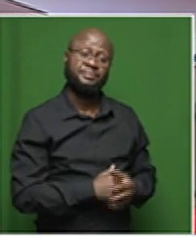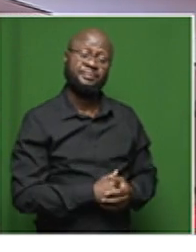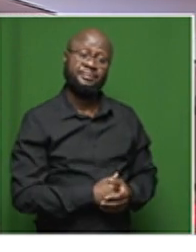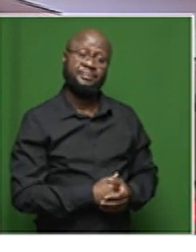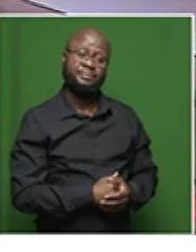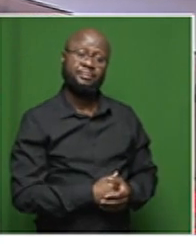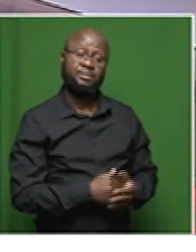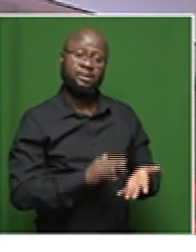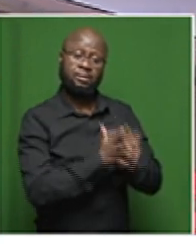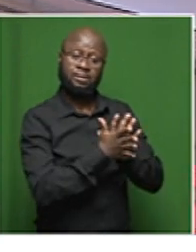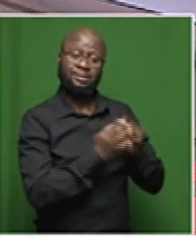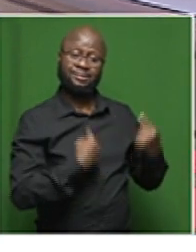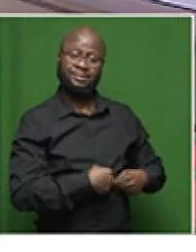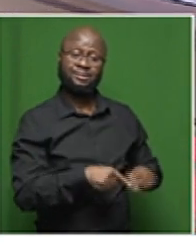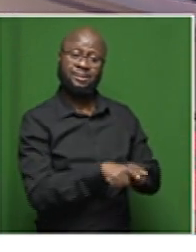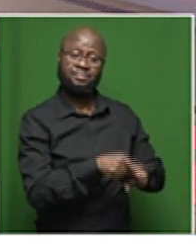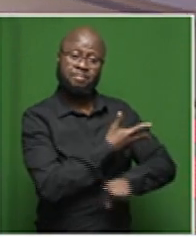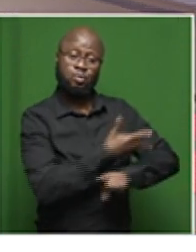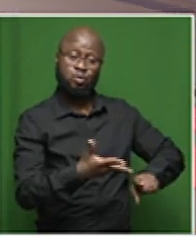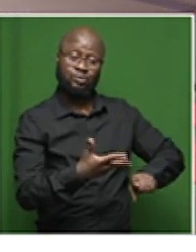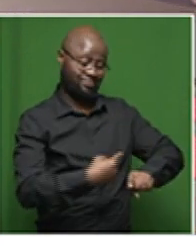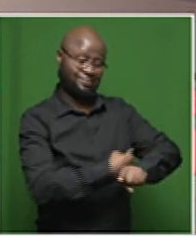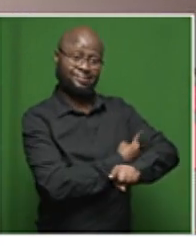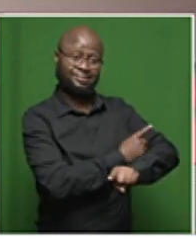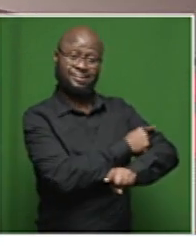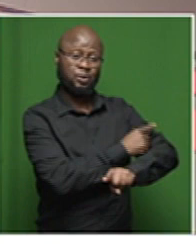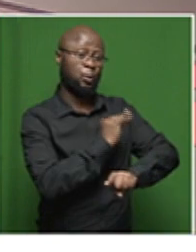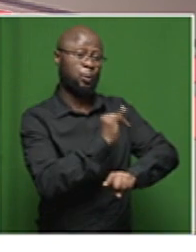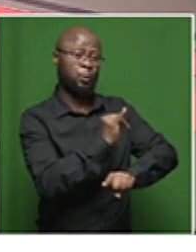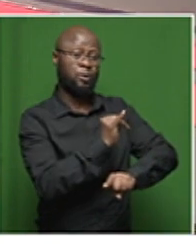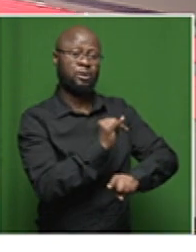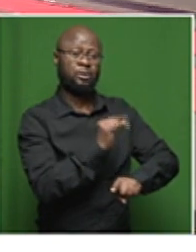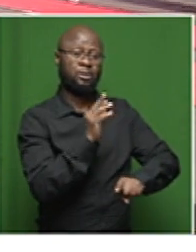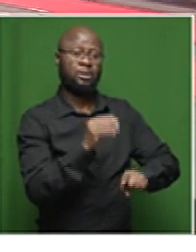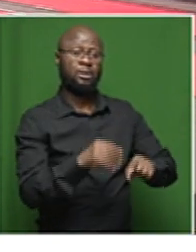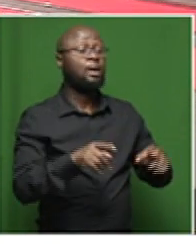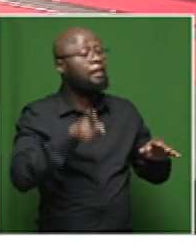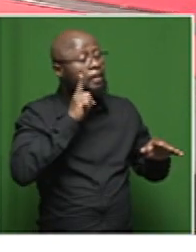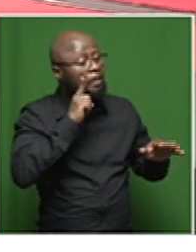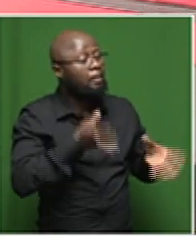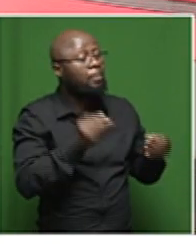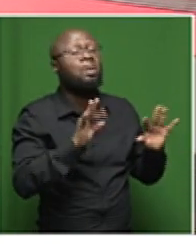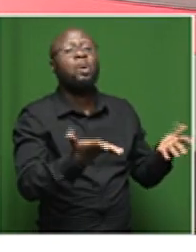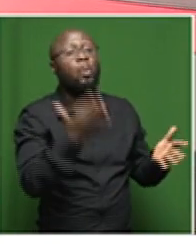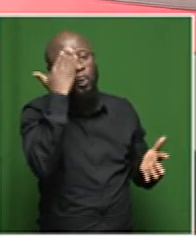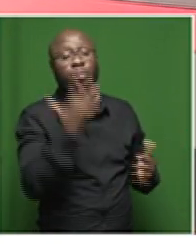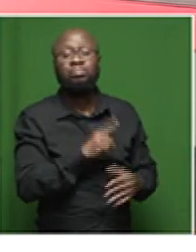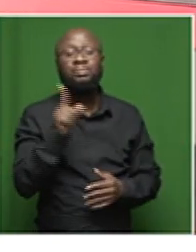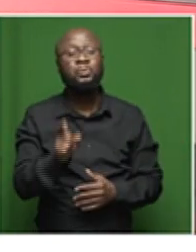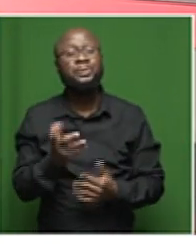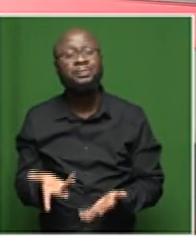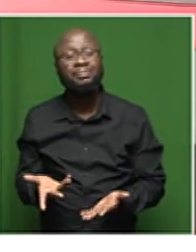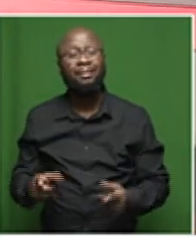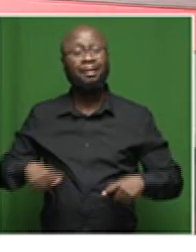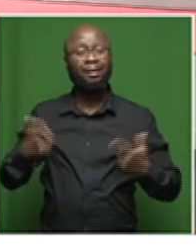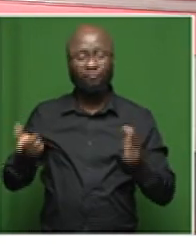as damage to the blood vessels, but what does damage to blood vessels actually look like? What does it mean? And how does it come together with these lifestyle